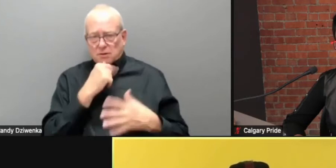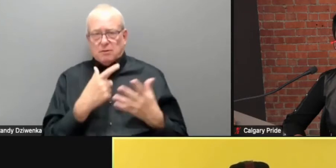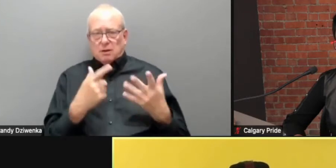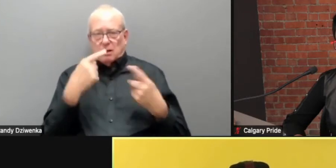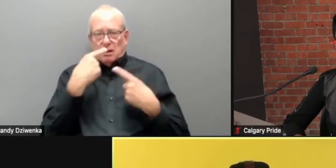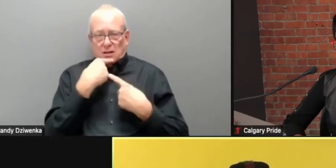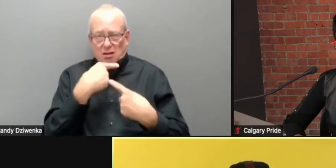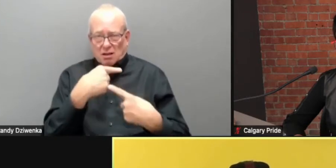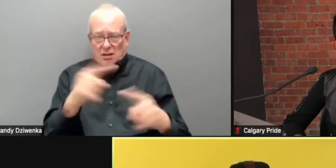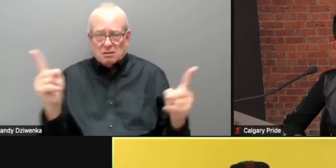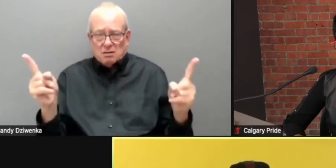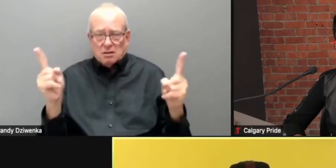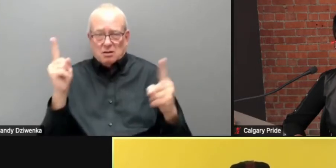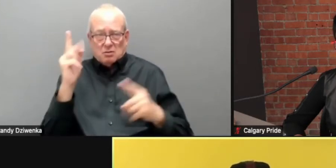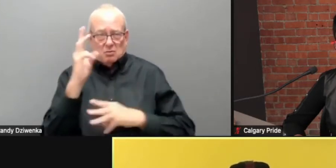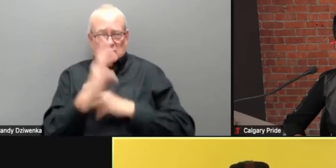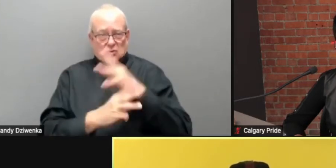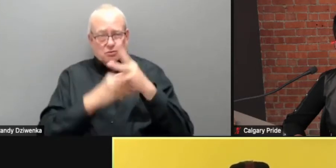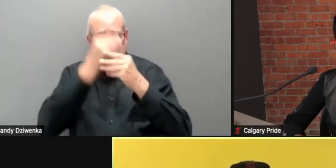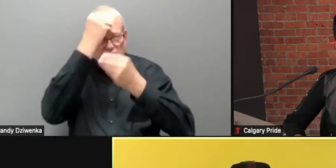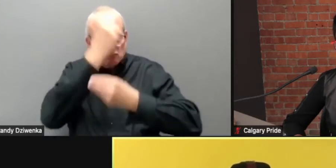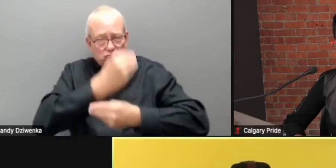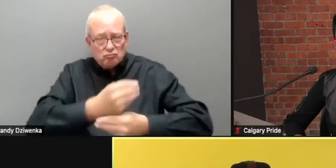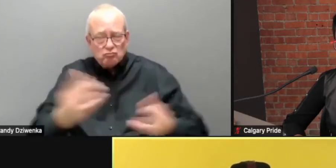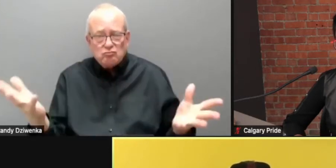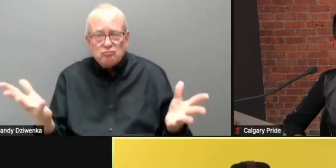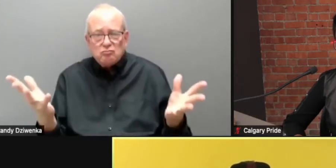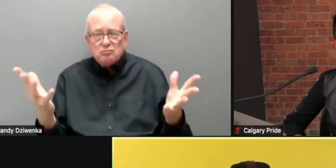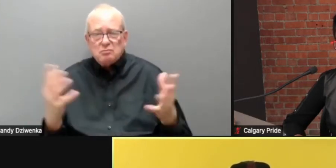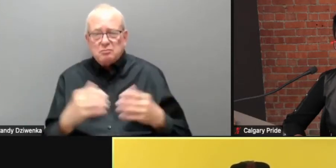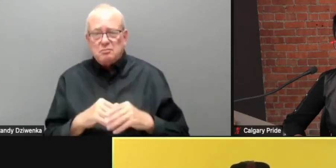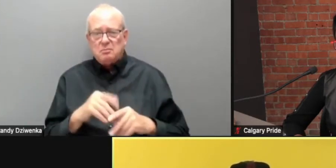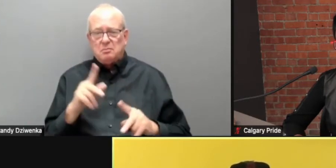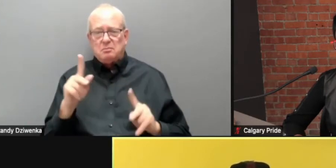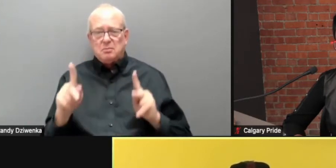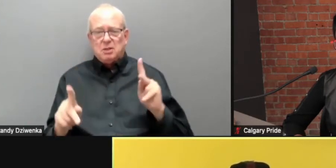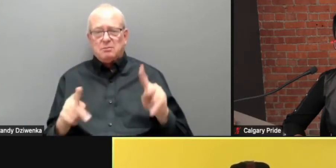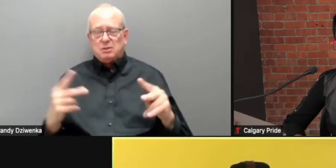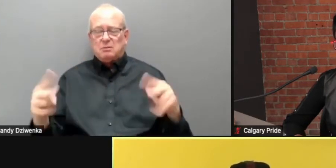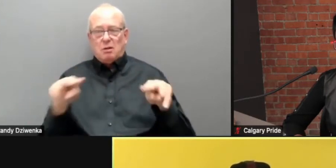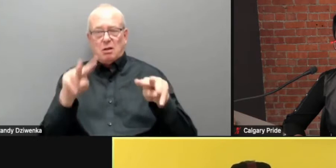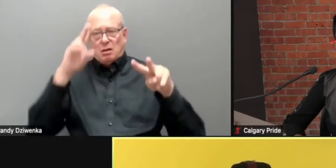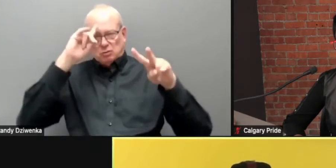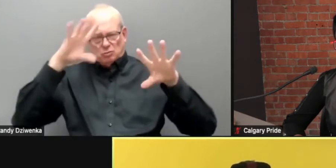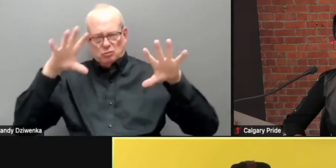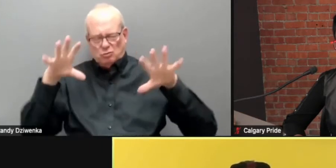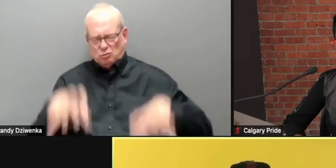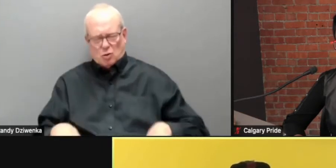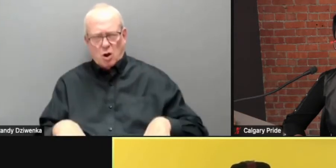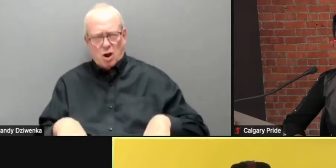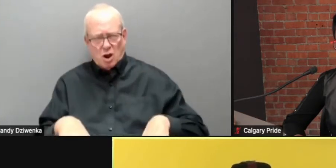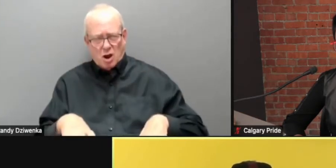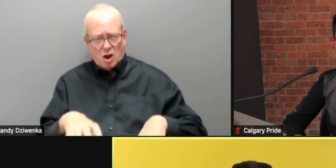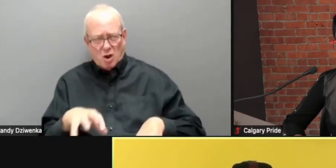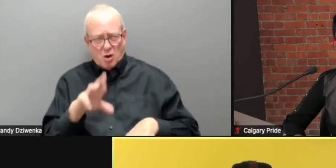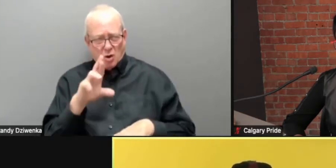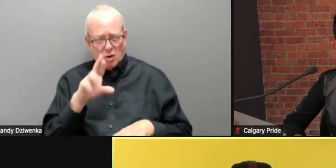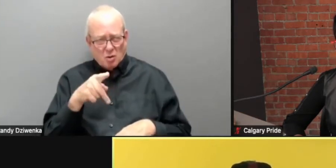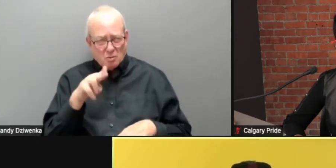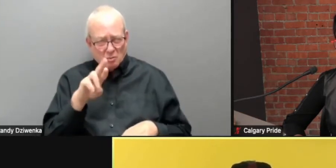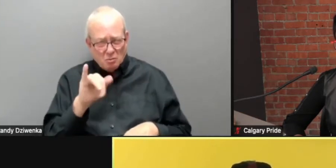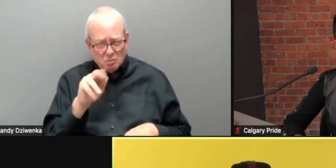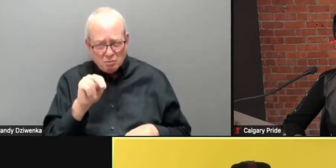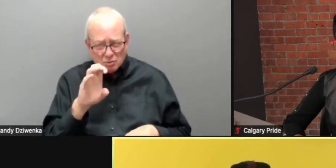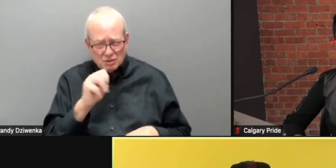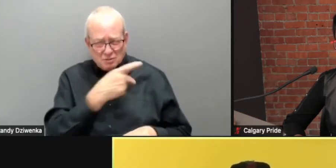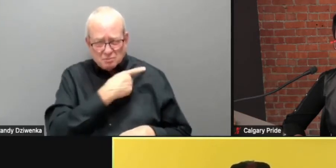I would be so vocal and so public about my sexuality. And of course, this shocked the whole world, and